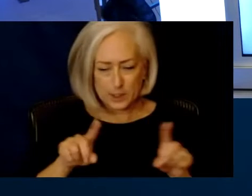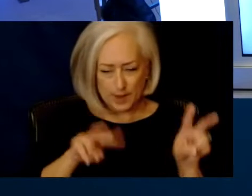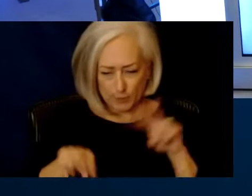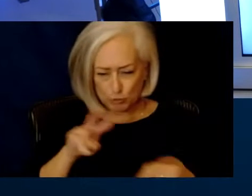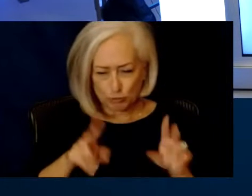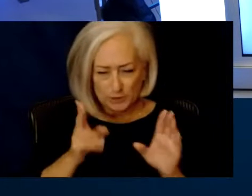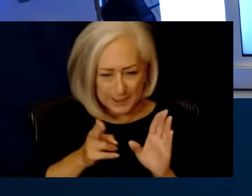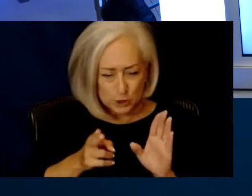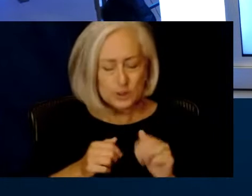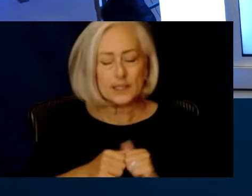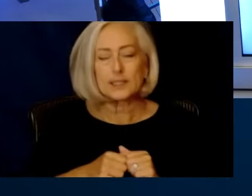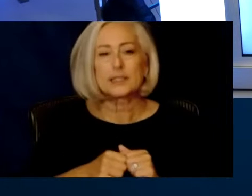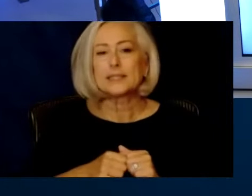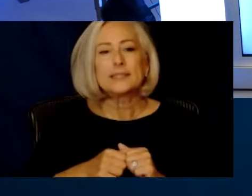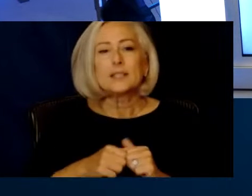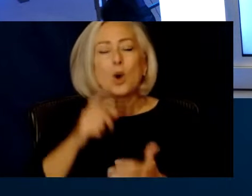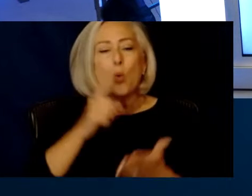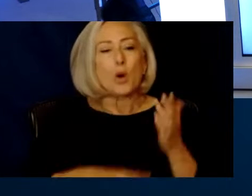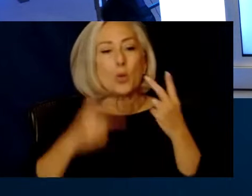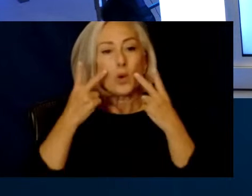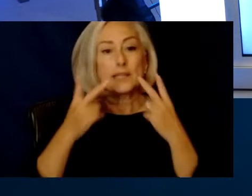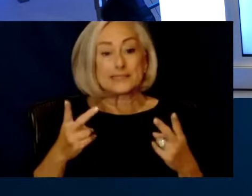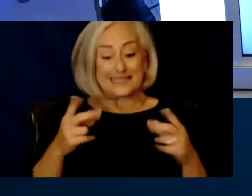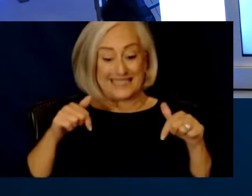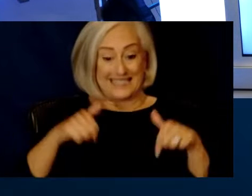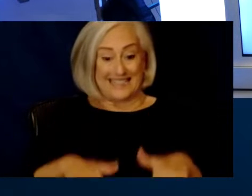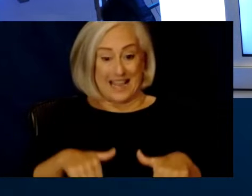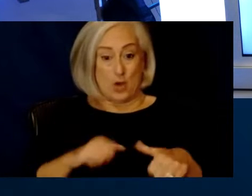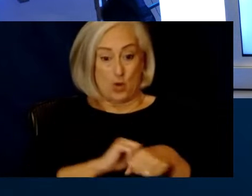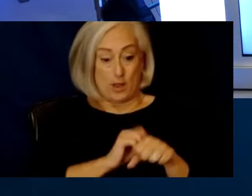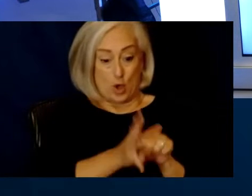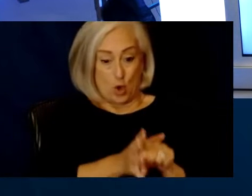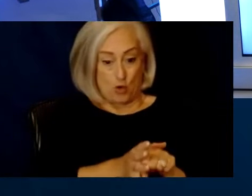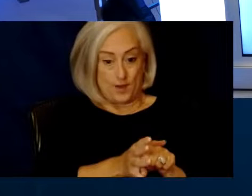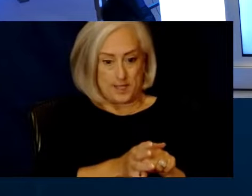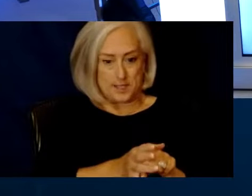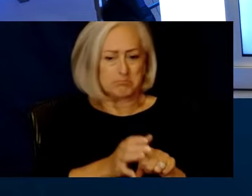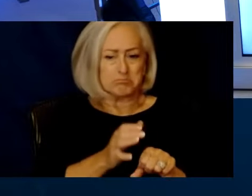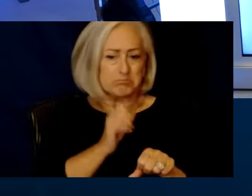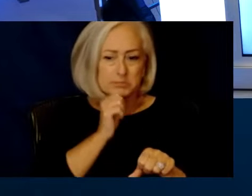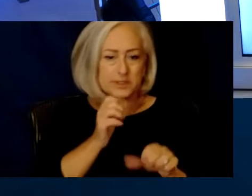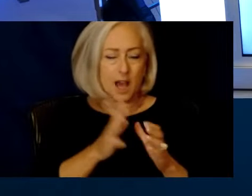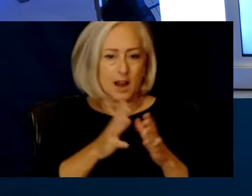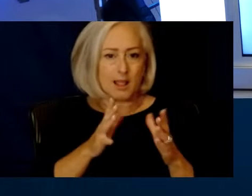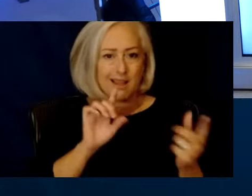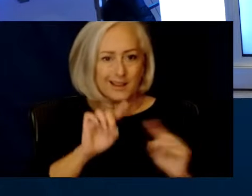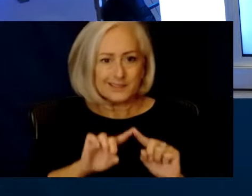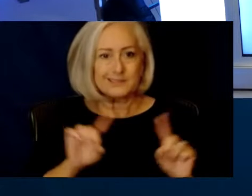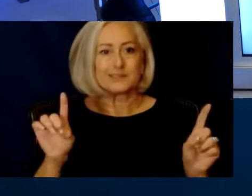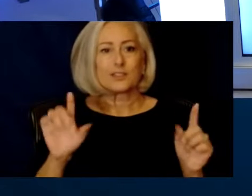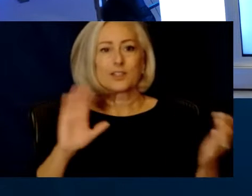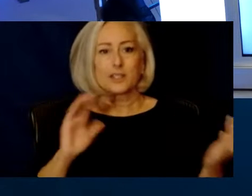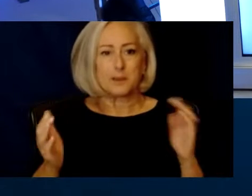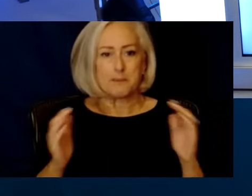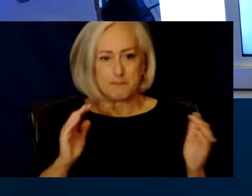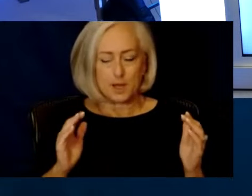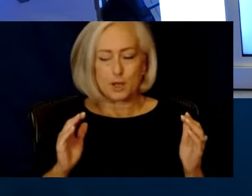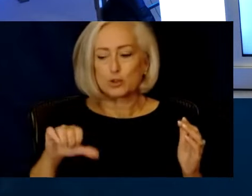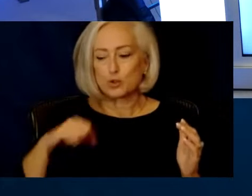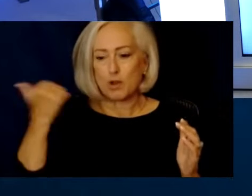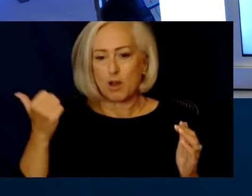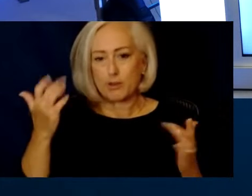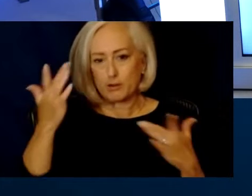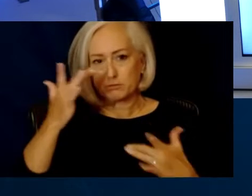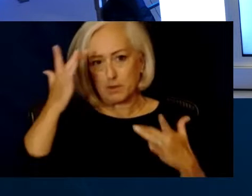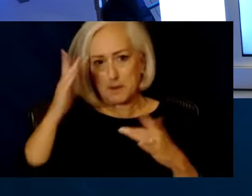this is not that different than a lot of other severe pandemics. We're really into year 2.5, approaching year 3 of it. Influenza went